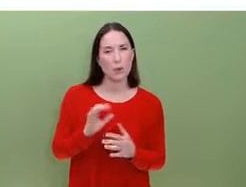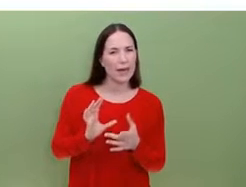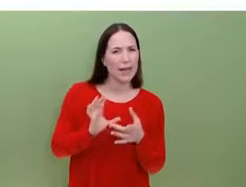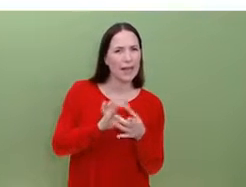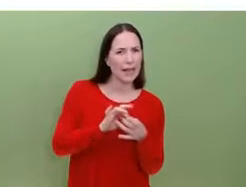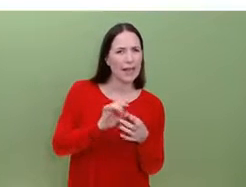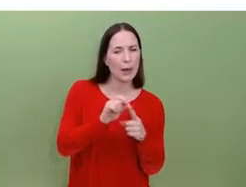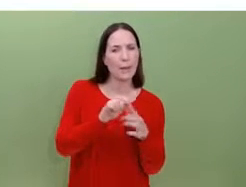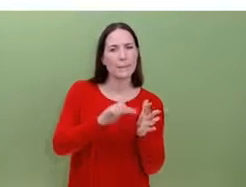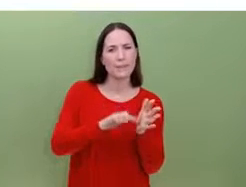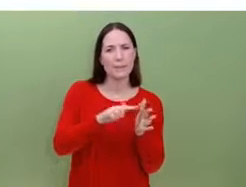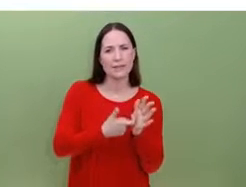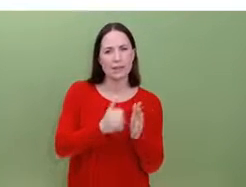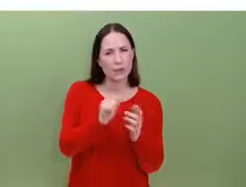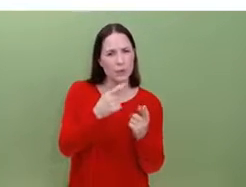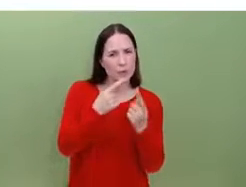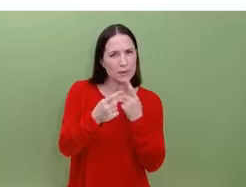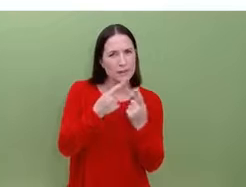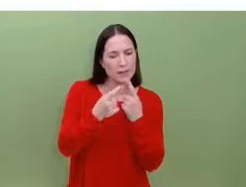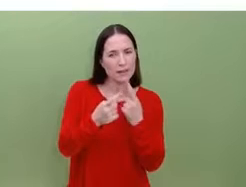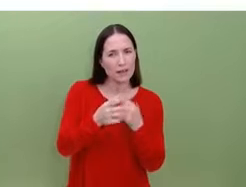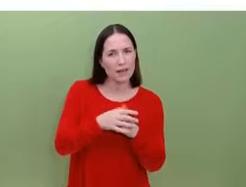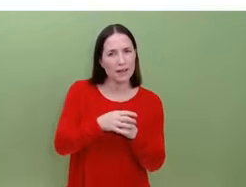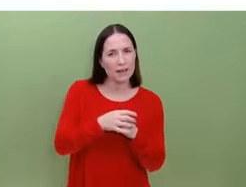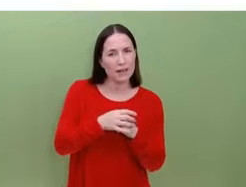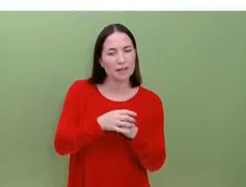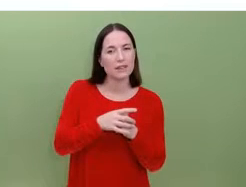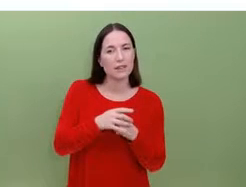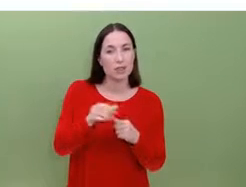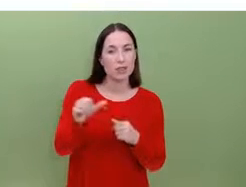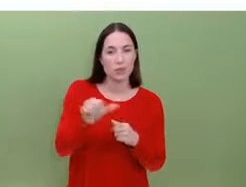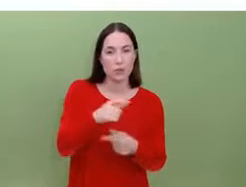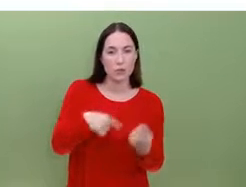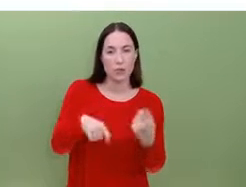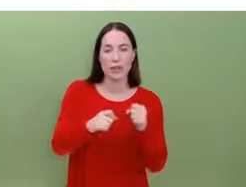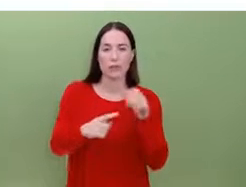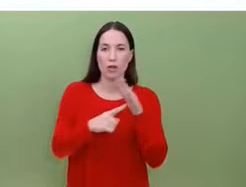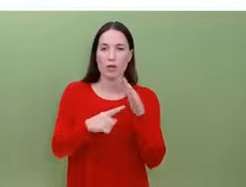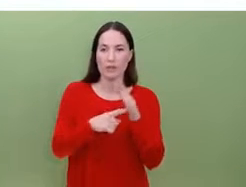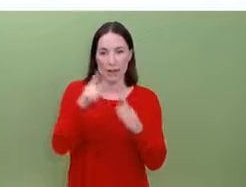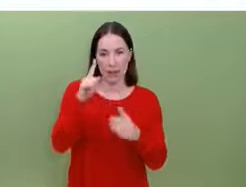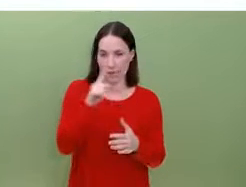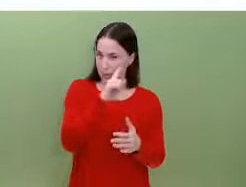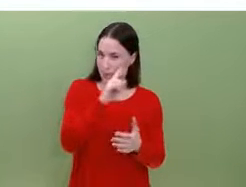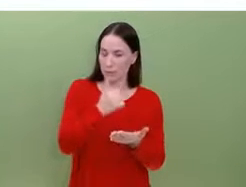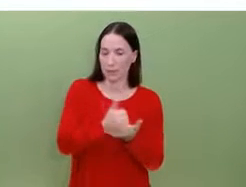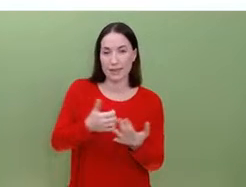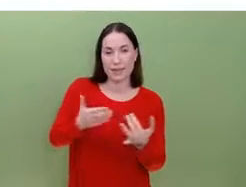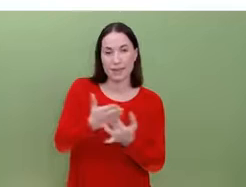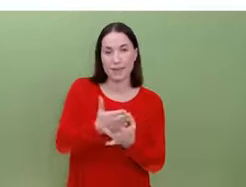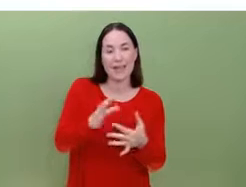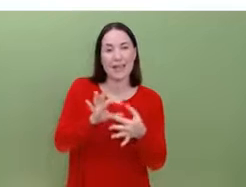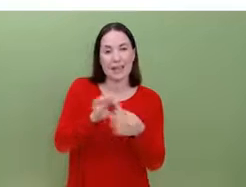potentially presenting. Should we be prioritising evidence-based interventions for sleep problems as